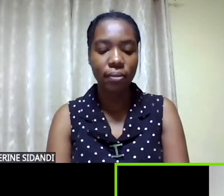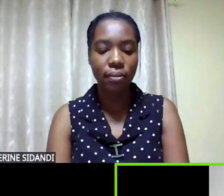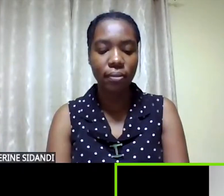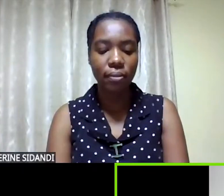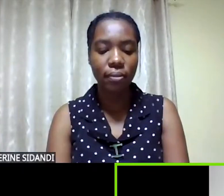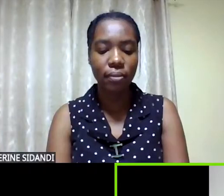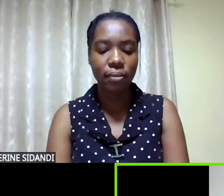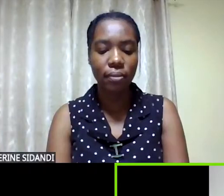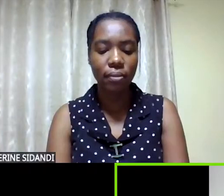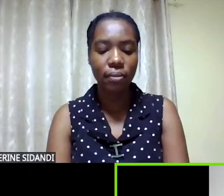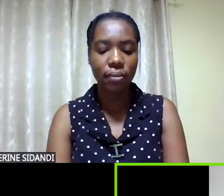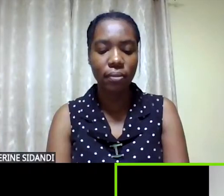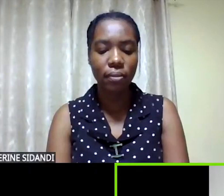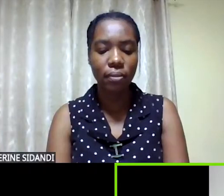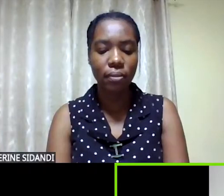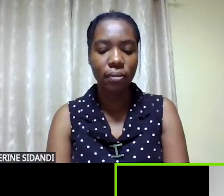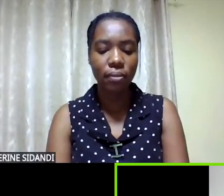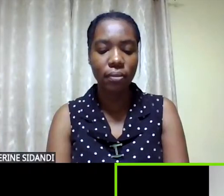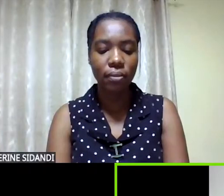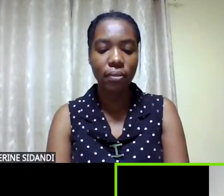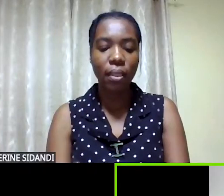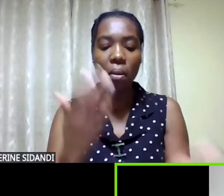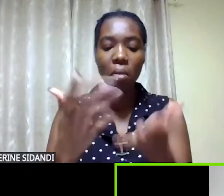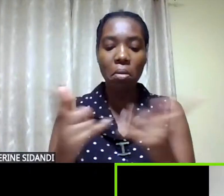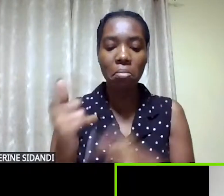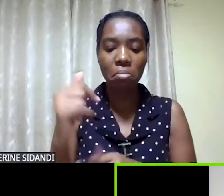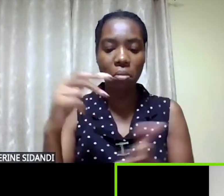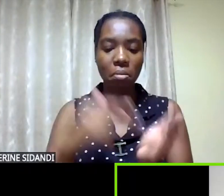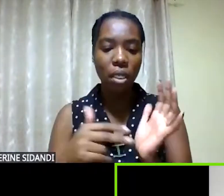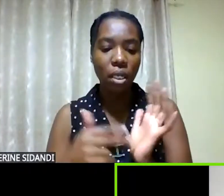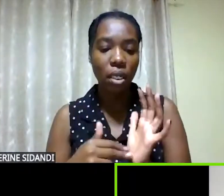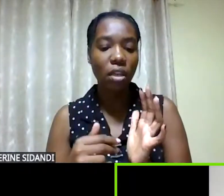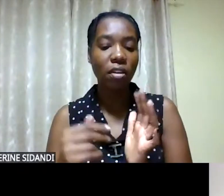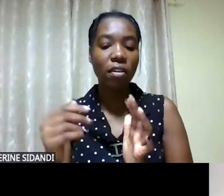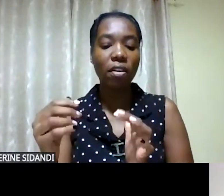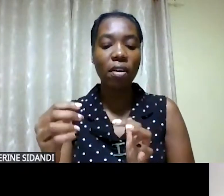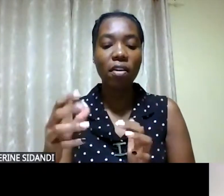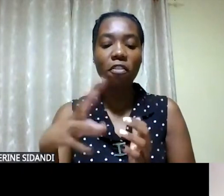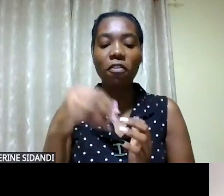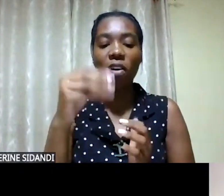I think probably what he means is the founder syndrome, the founder syndrome.